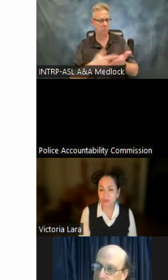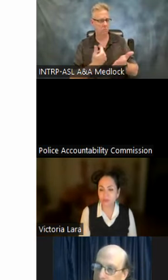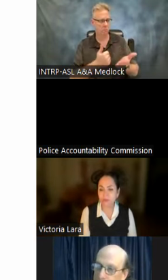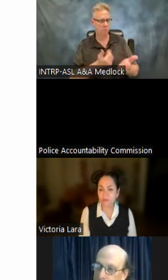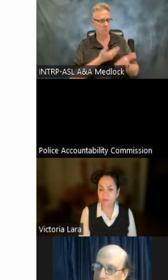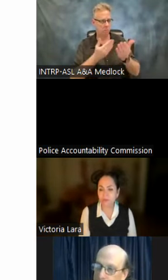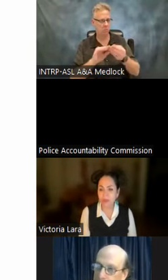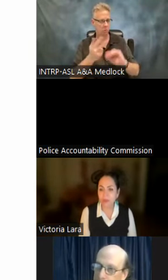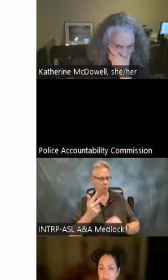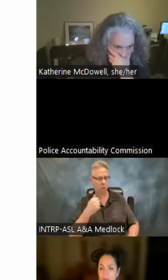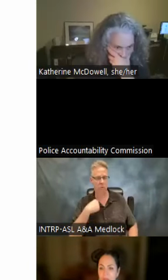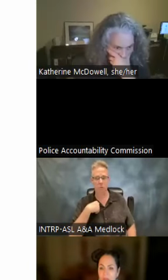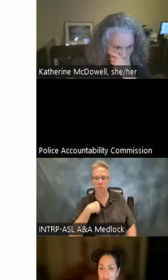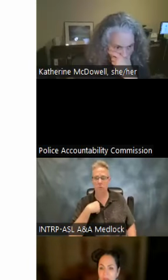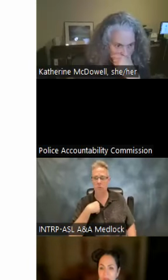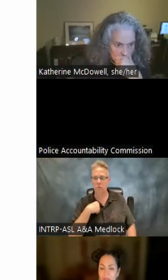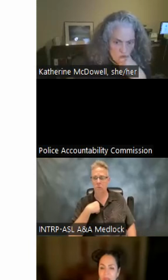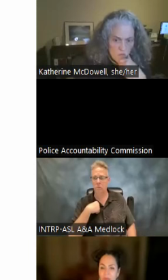number 3?